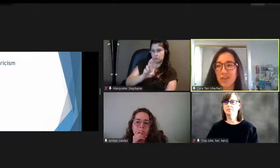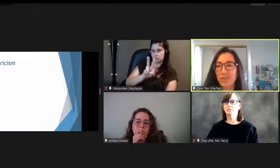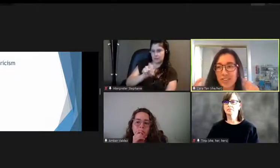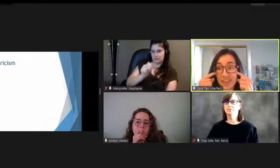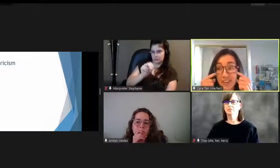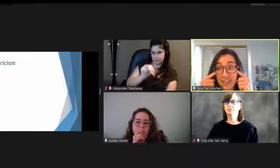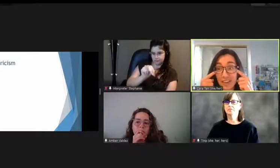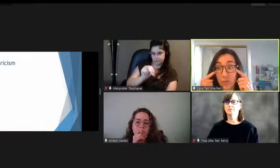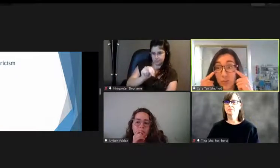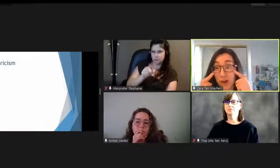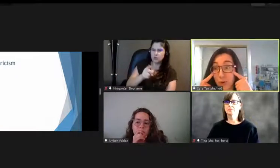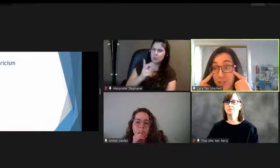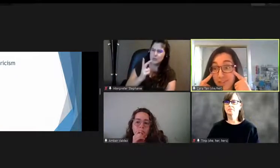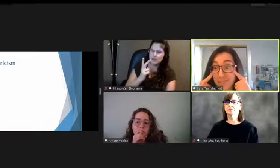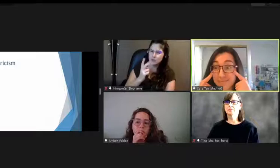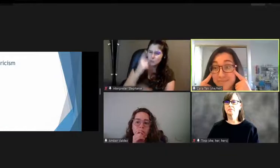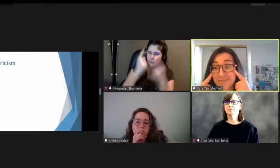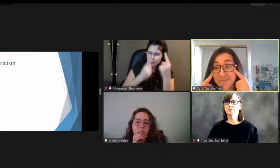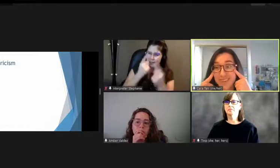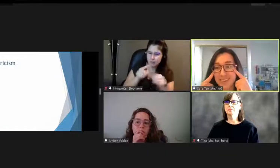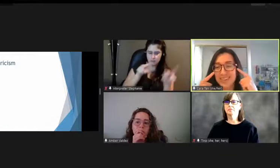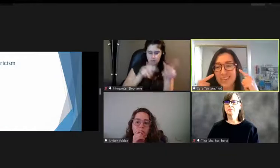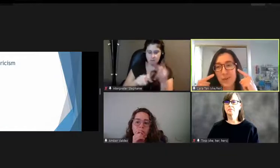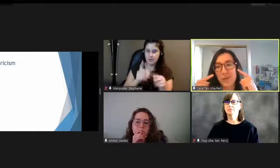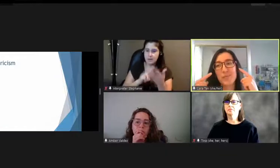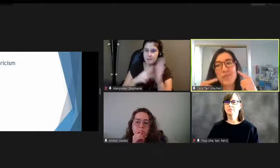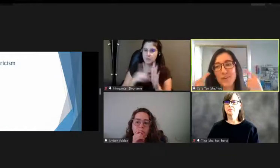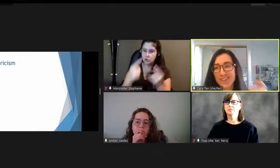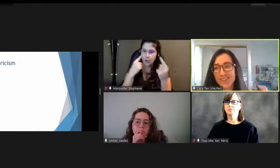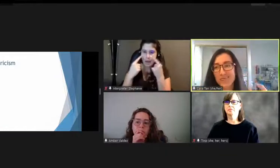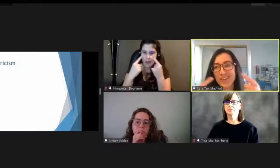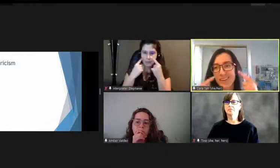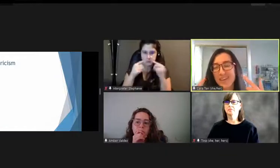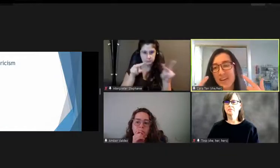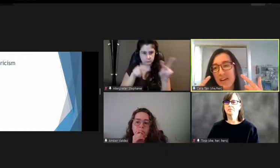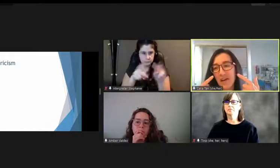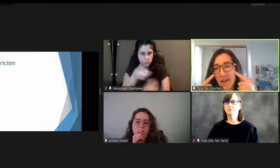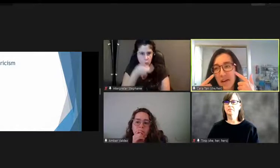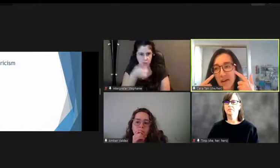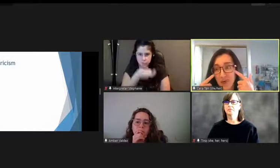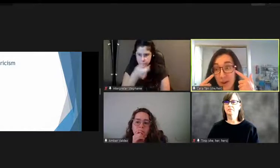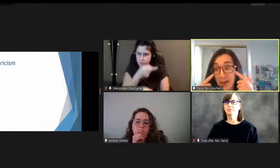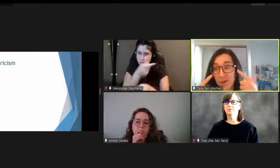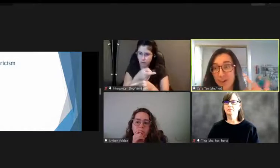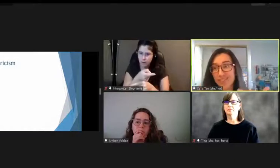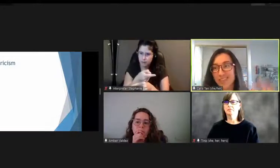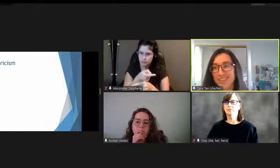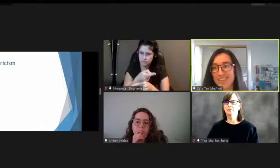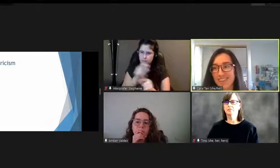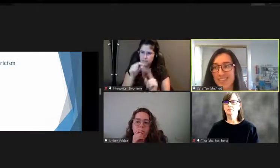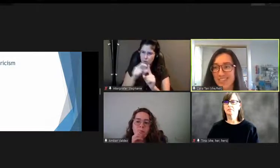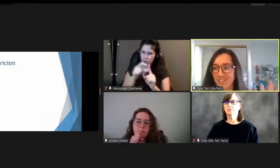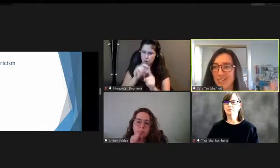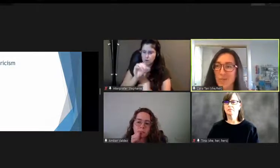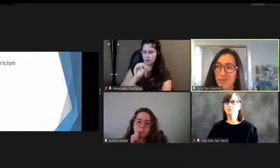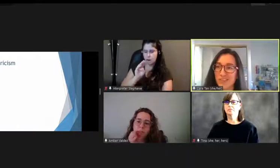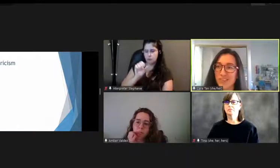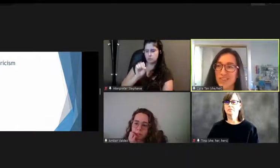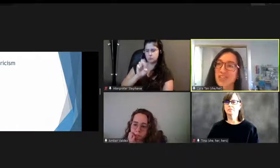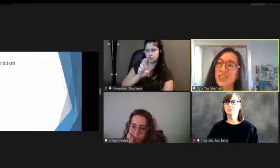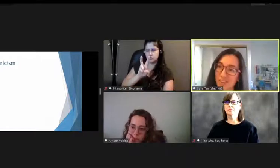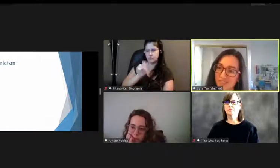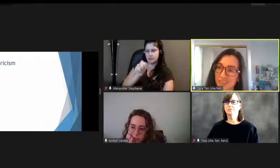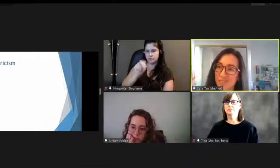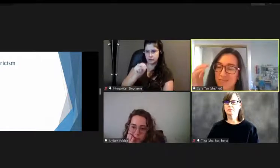it's seeing things with your eyeballs, right? If I'm observing something with my eyeballs, then that's